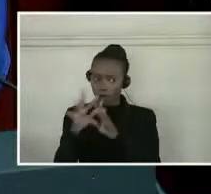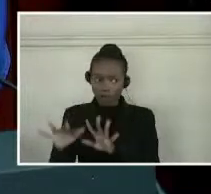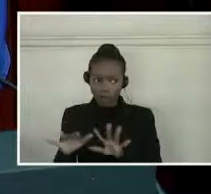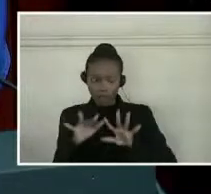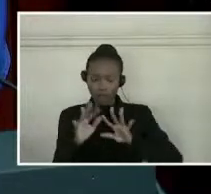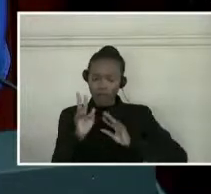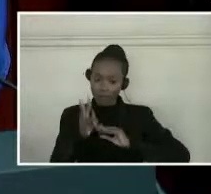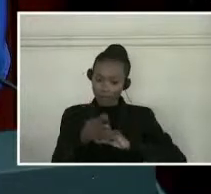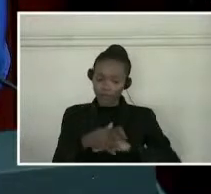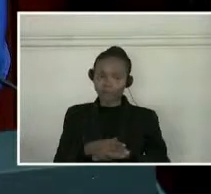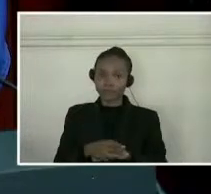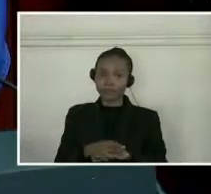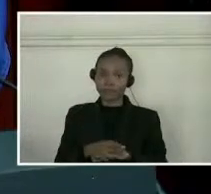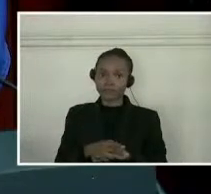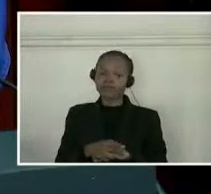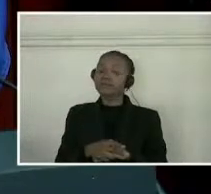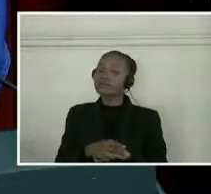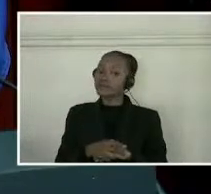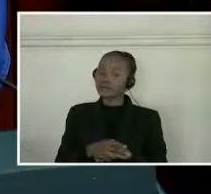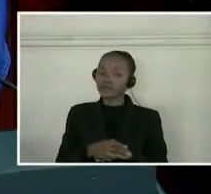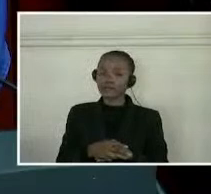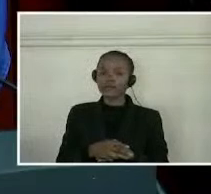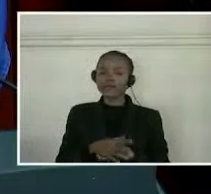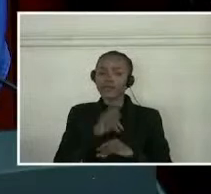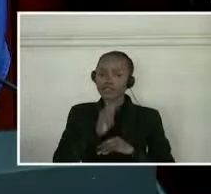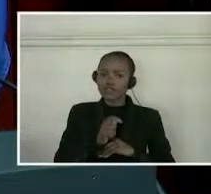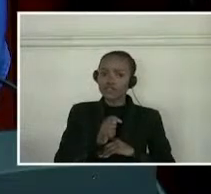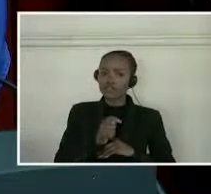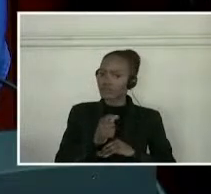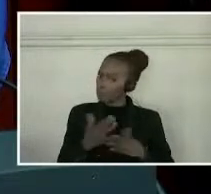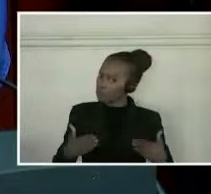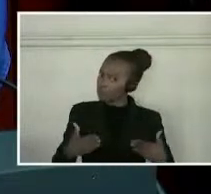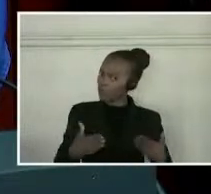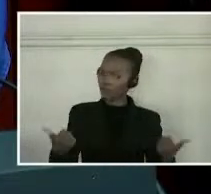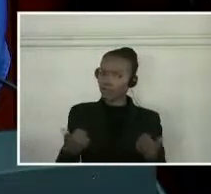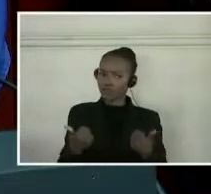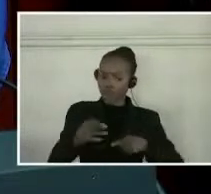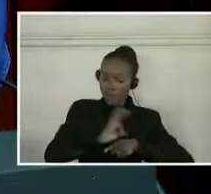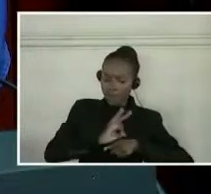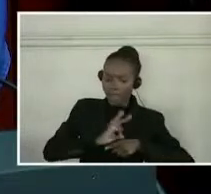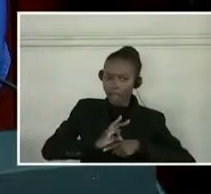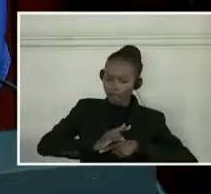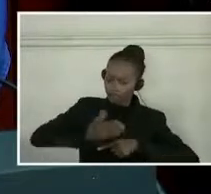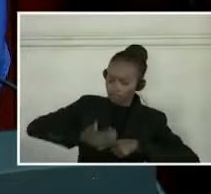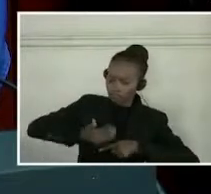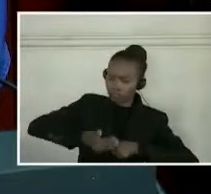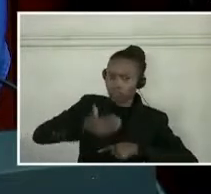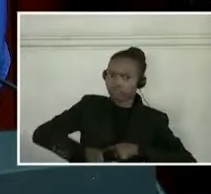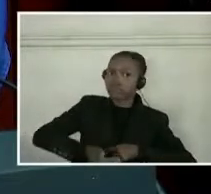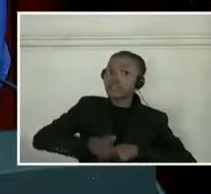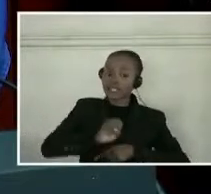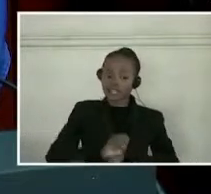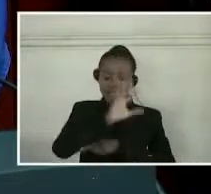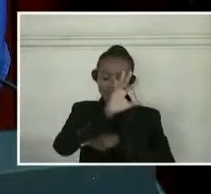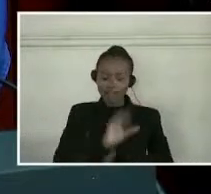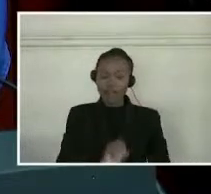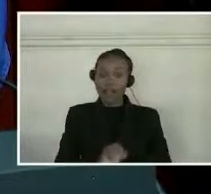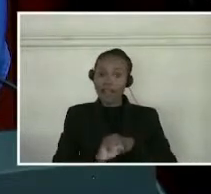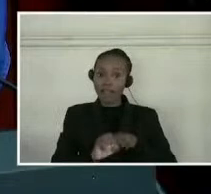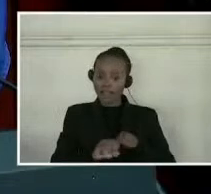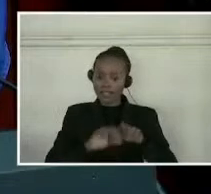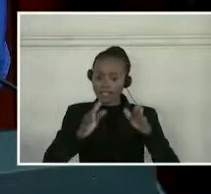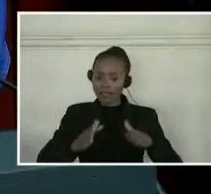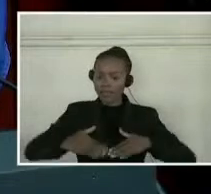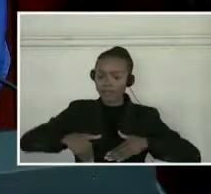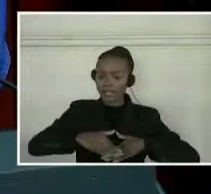we have began our series of meetings with the south africa table tennis board to put into place